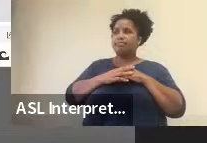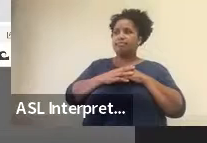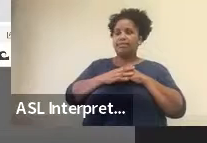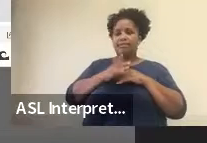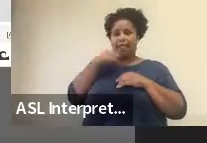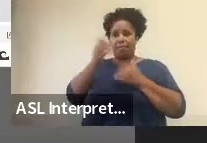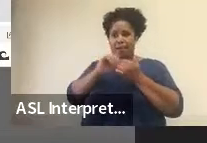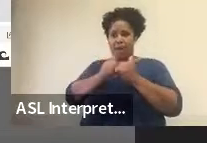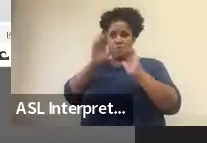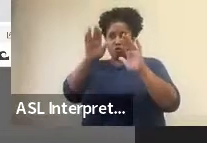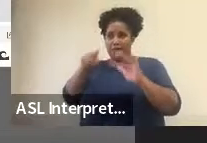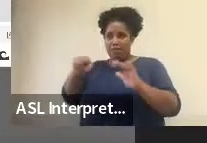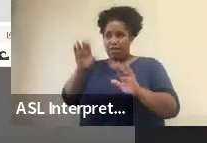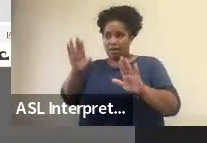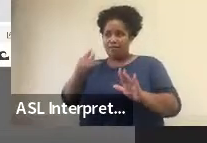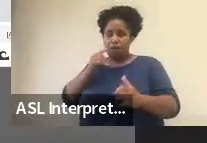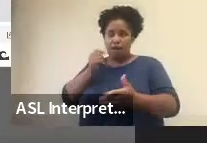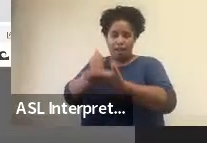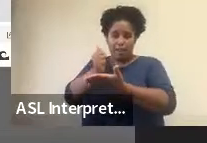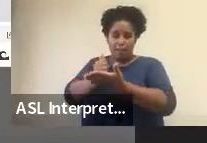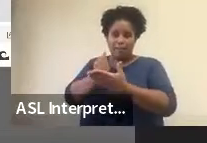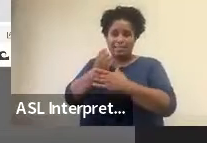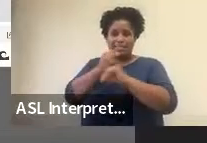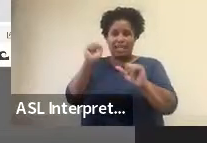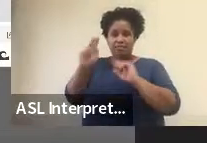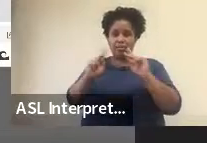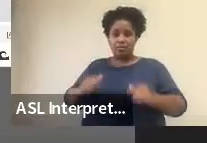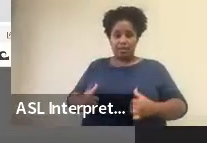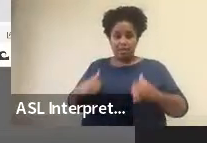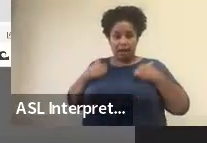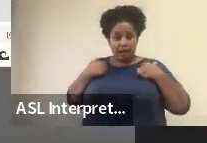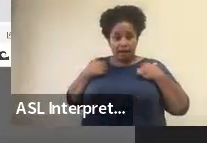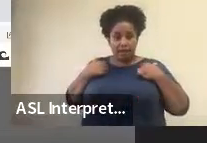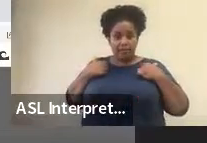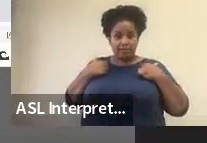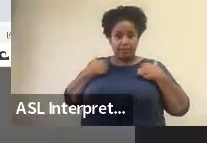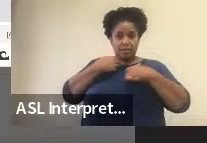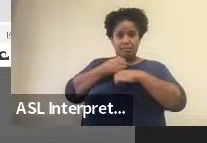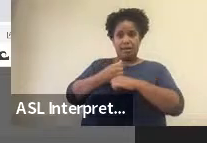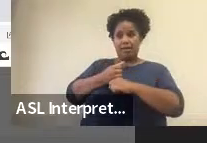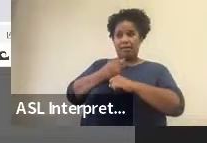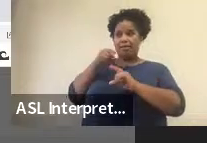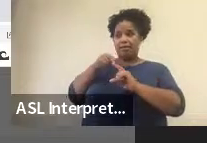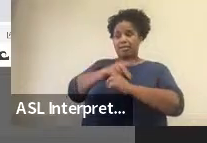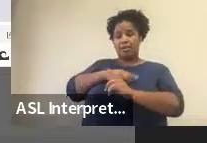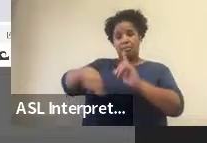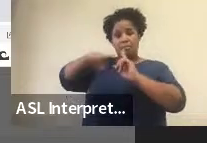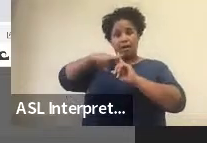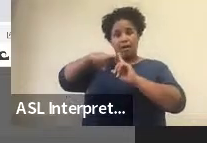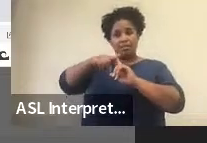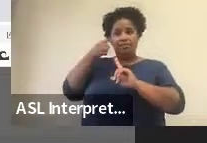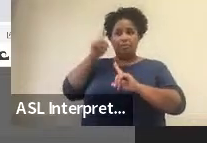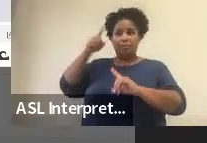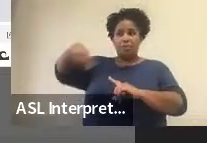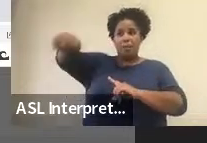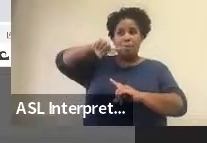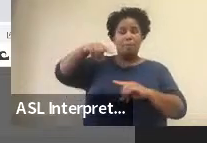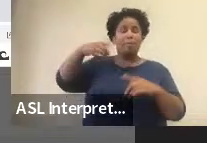telling them how great they are for helping save people's lives to make it a positive for them?